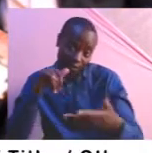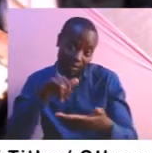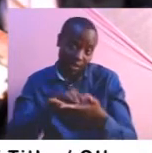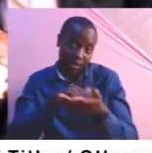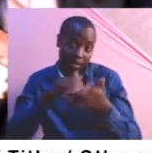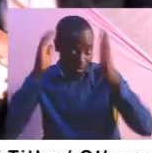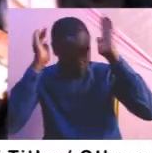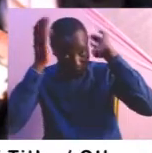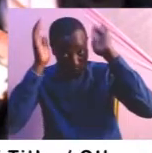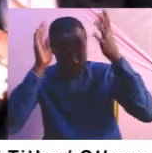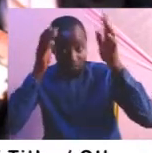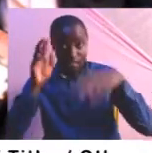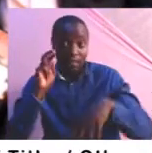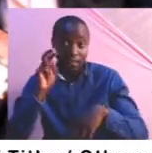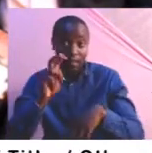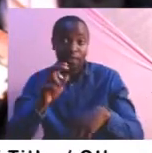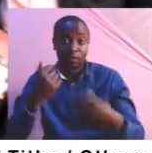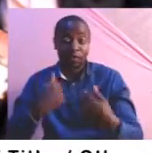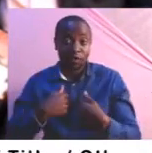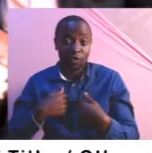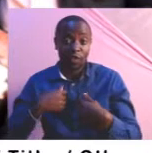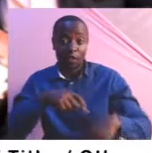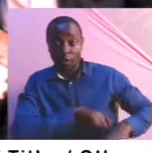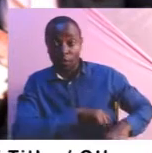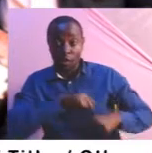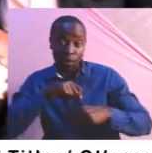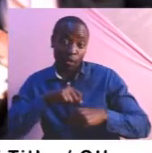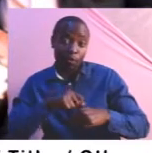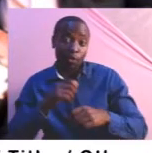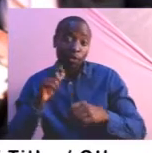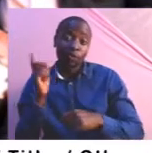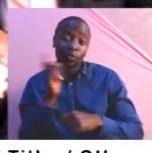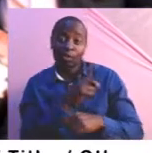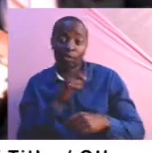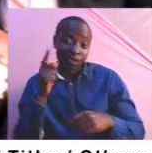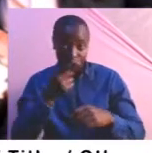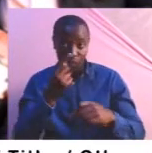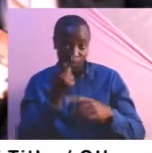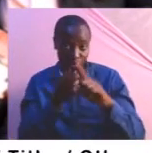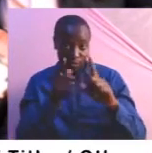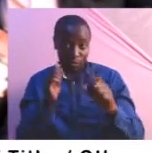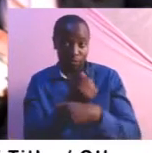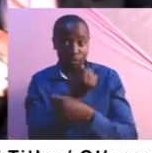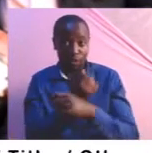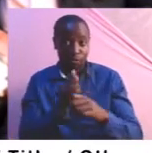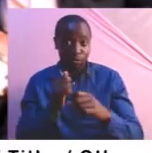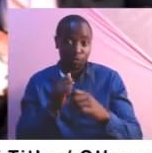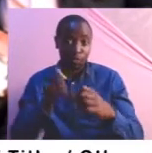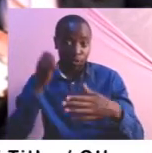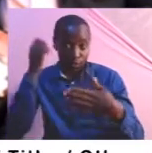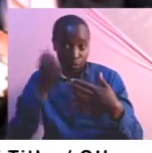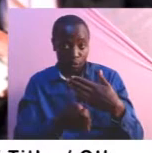can see there is a sword, I'm about to be destroyed, but I can't stop because of pride. And